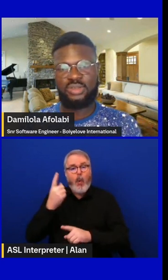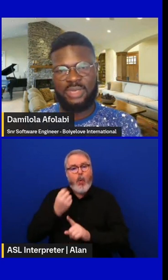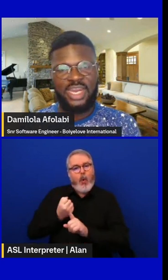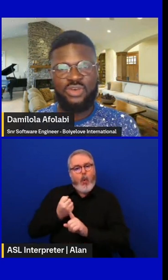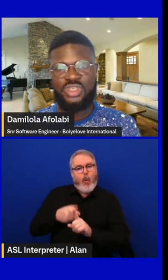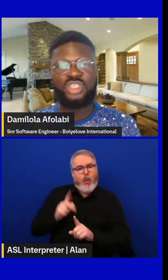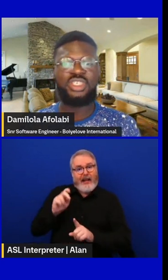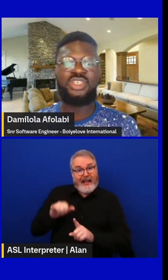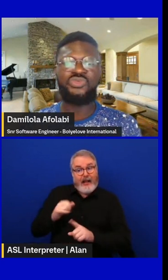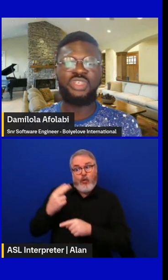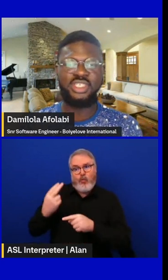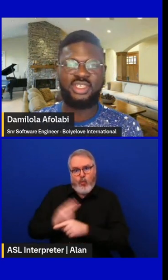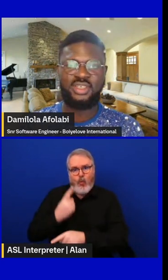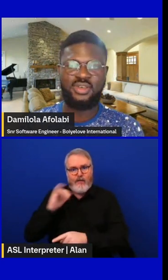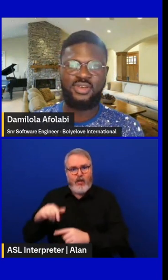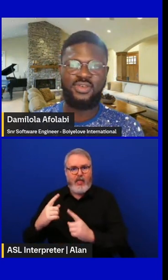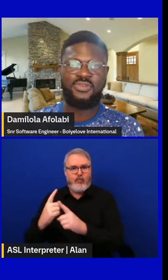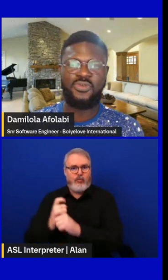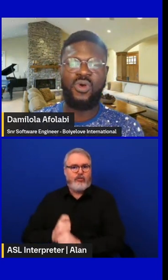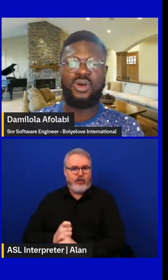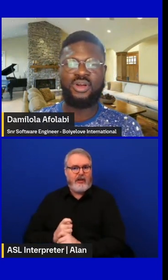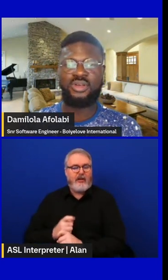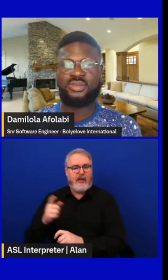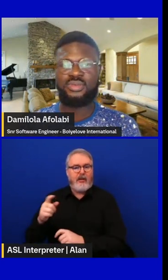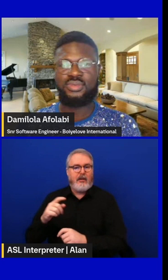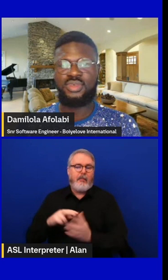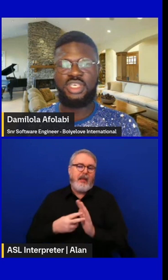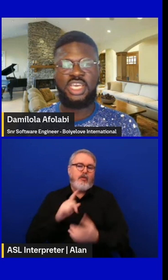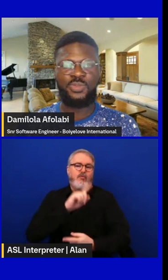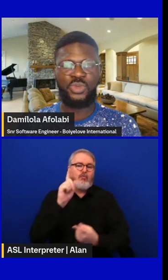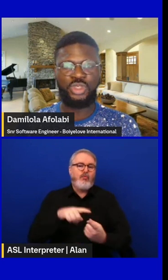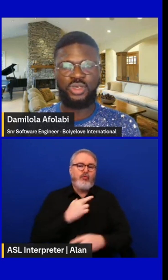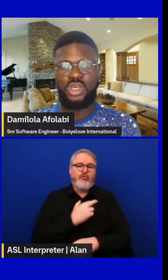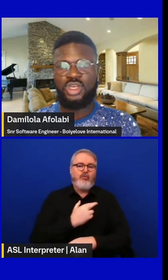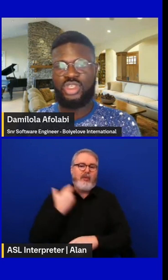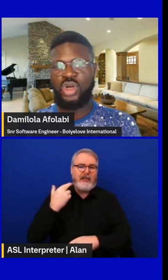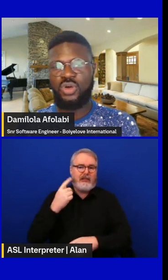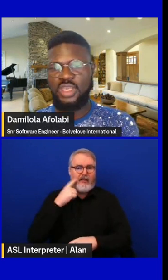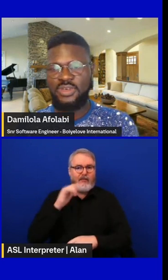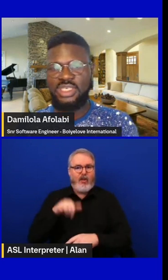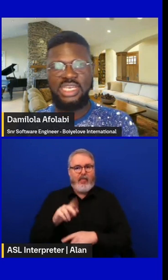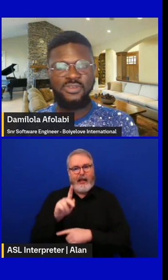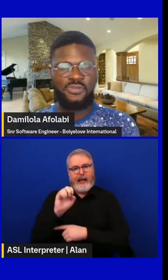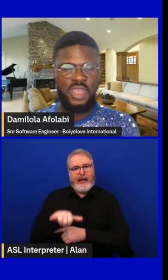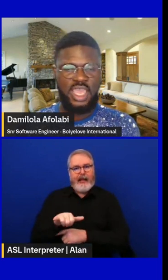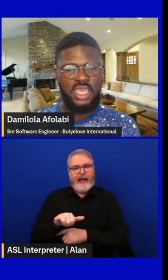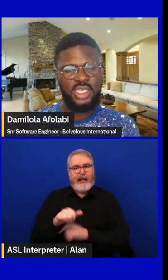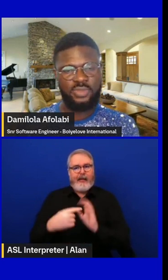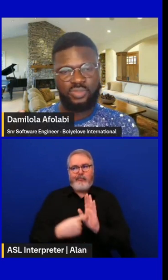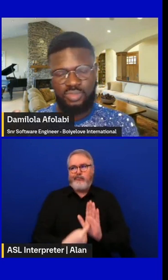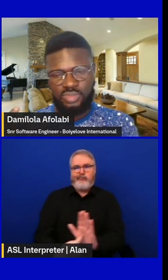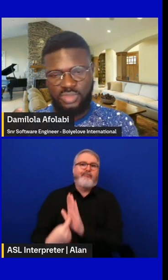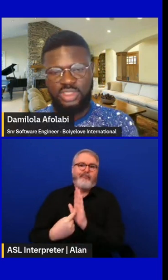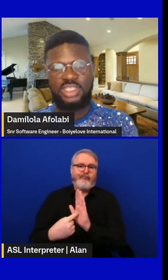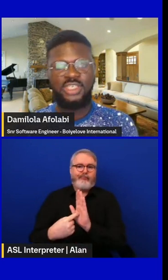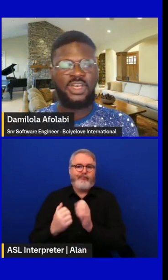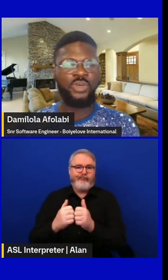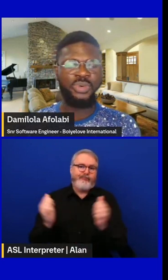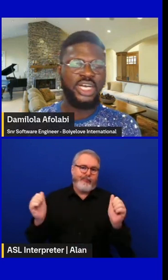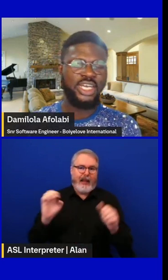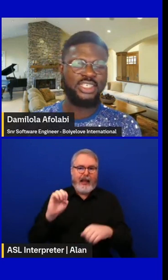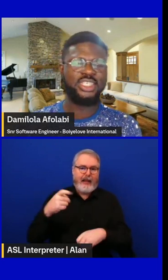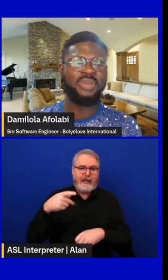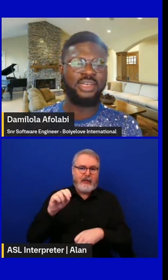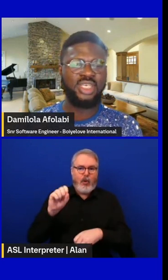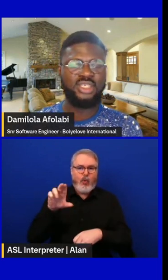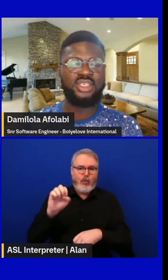decryption, thereby reducing the risk for key exposure. So even if a